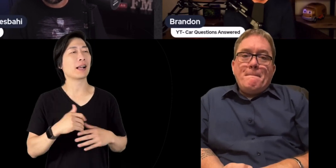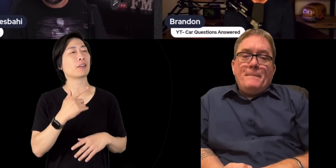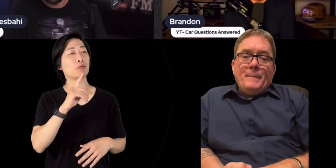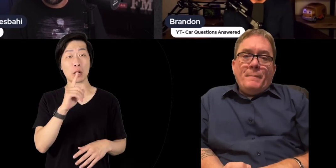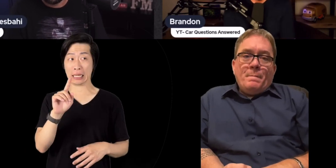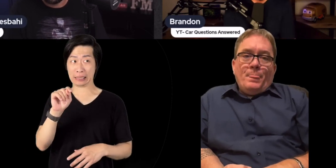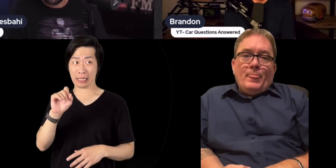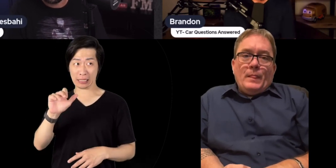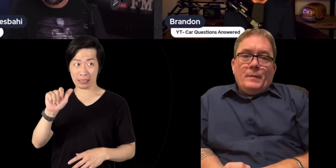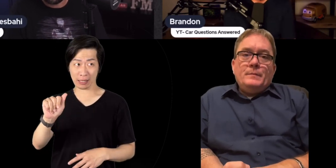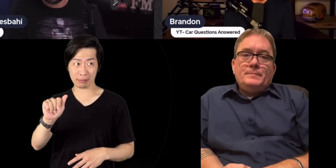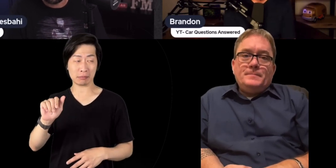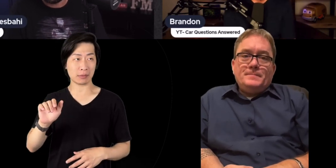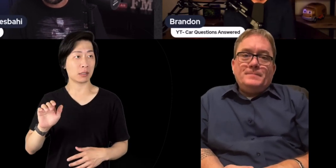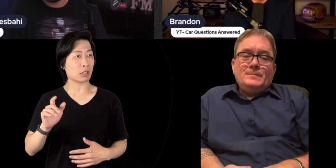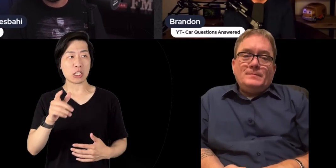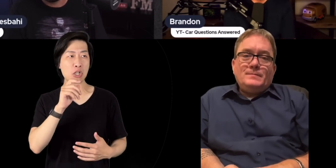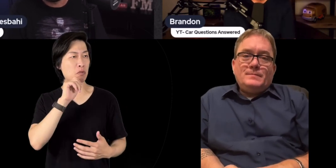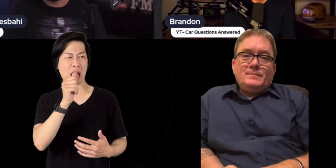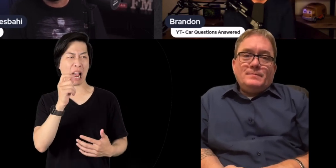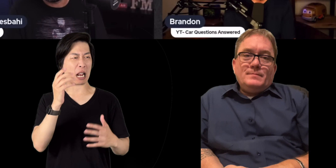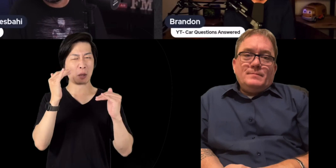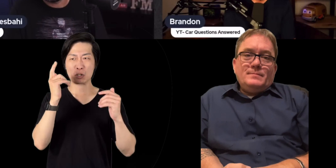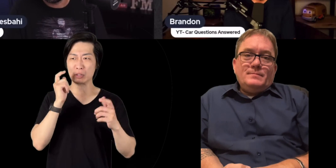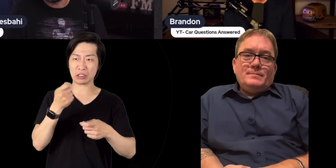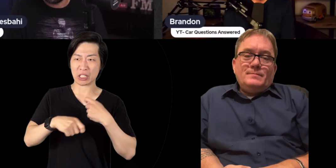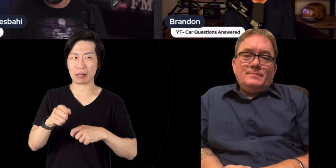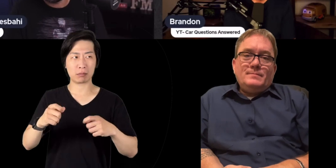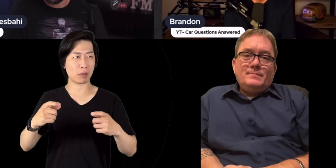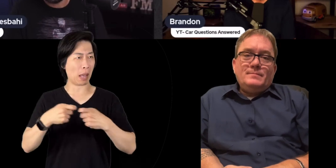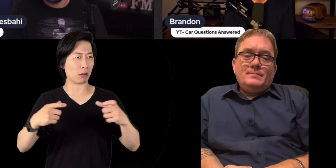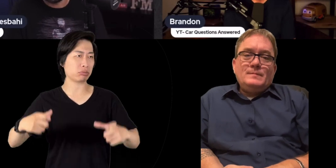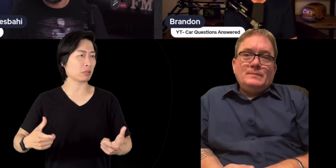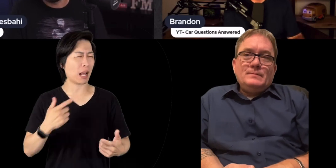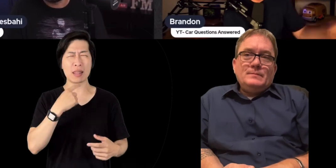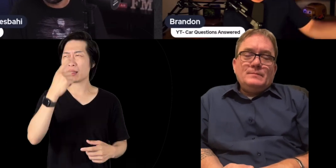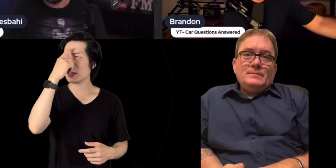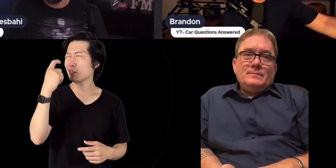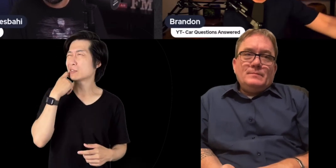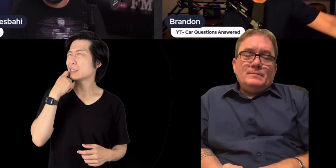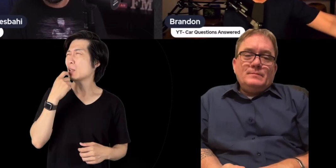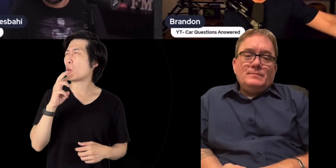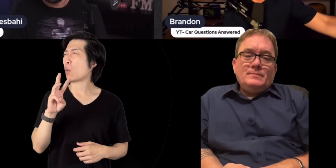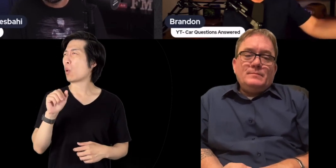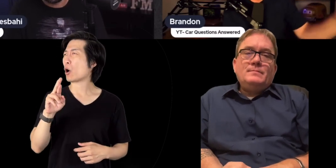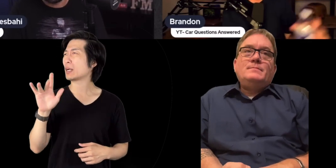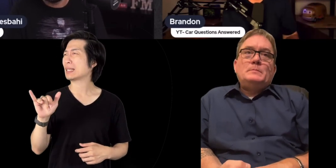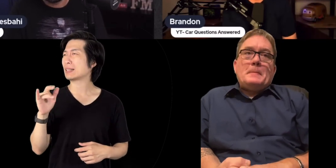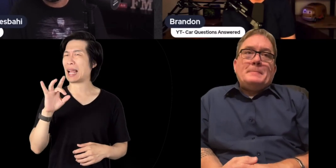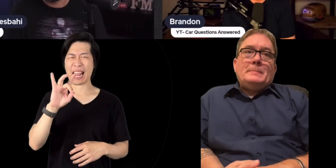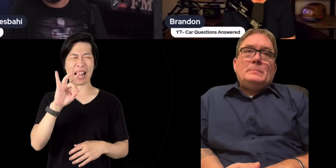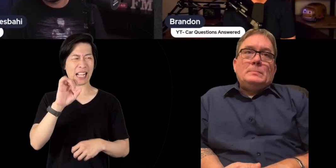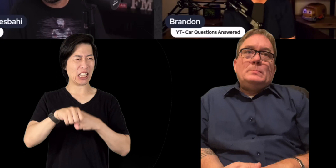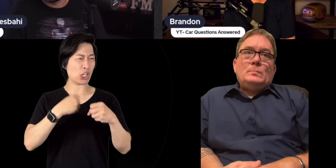expected to change the battery. They have I believe the latest warranty they have is 8 year unlimited mile. But there is